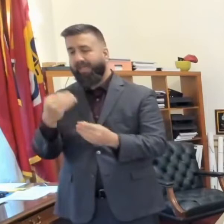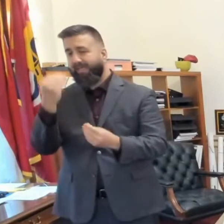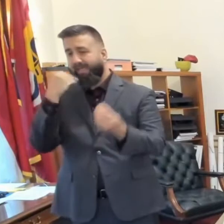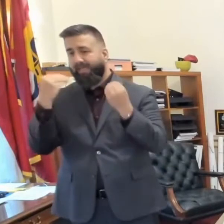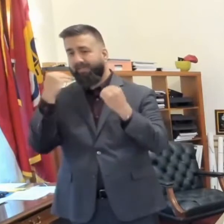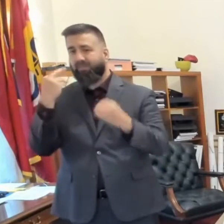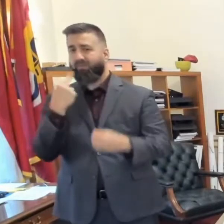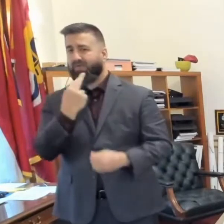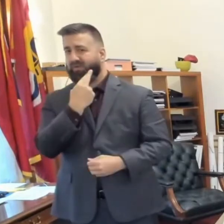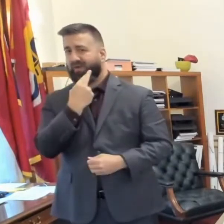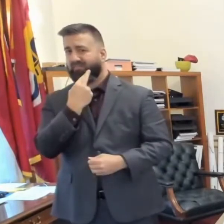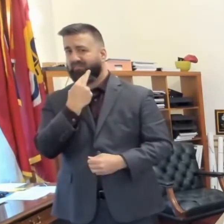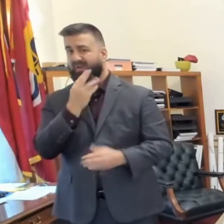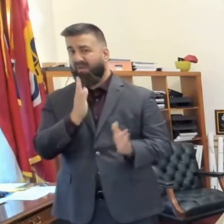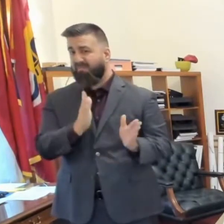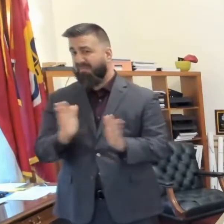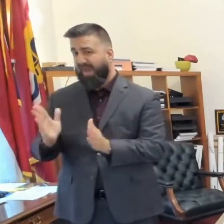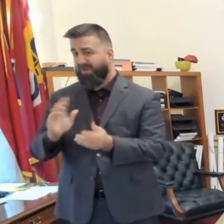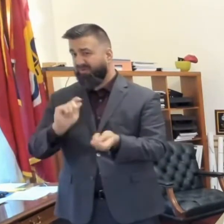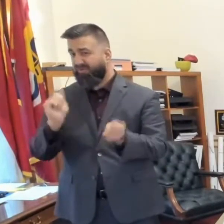dining in the city of St. Louis? That's from